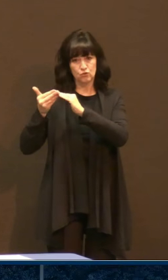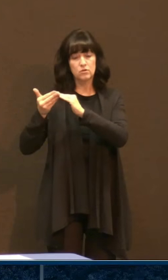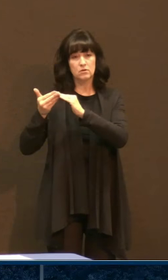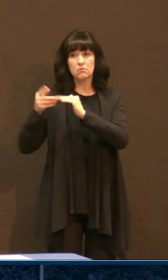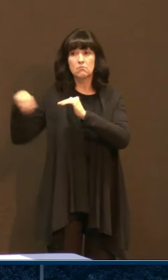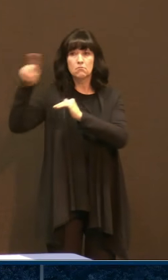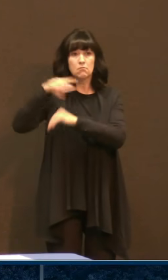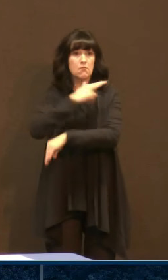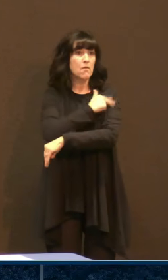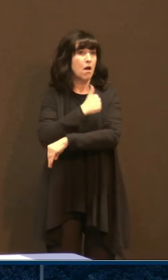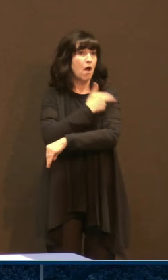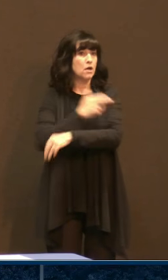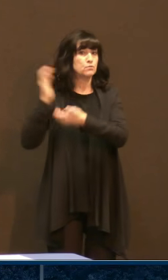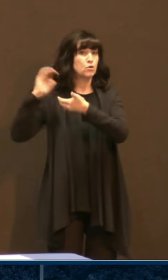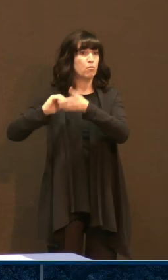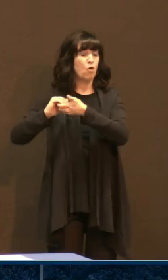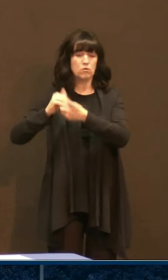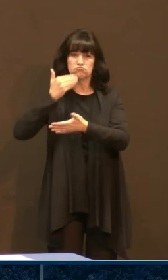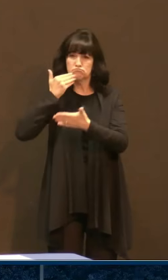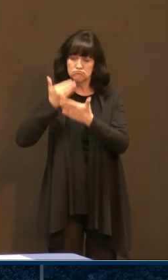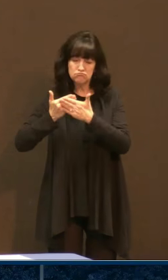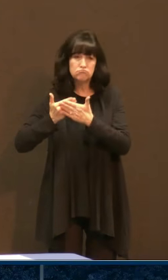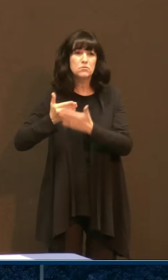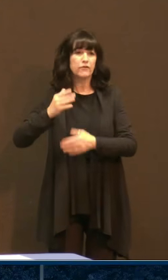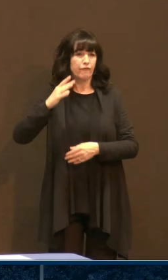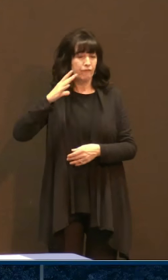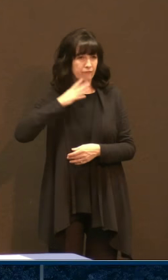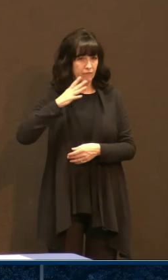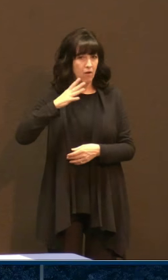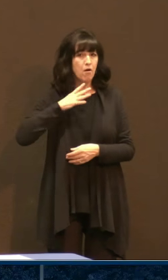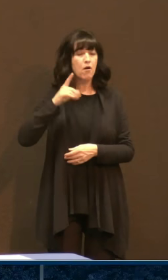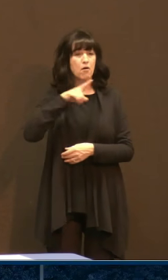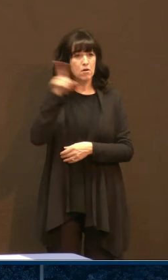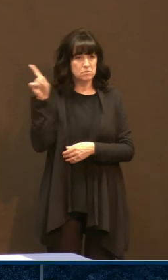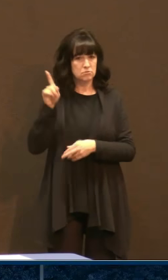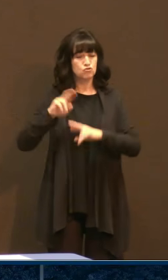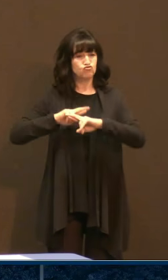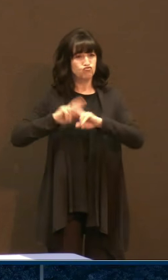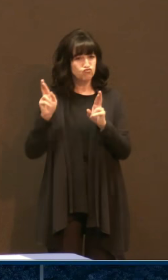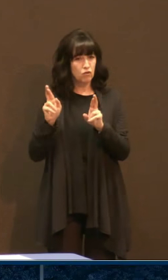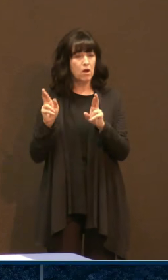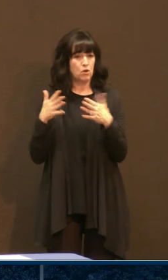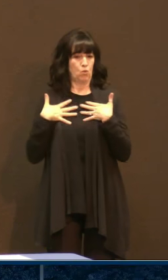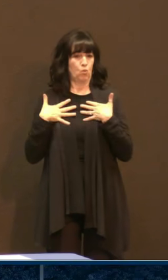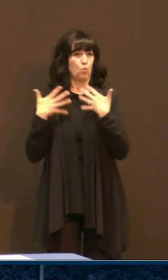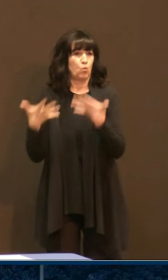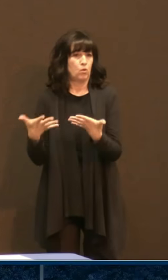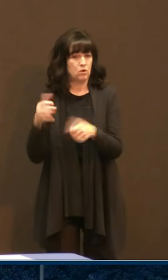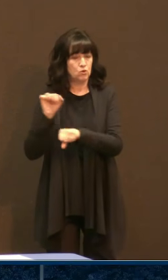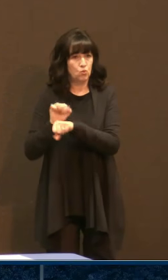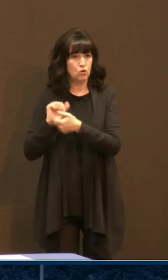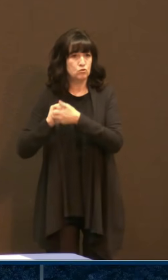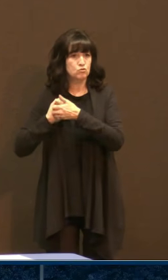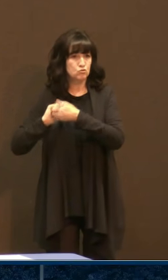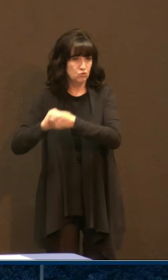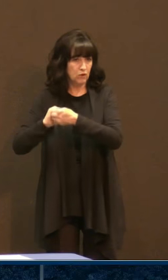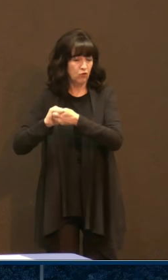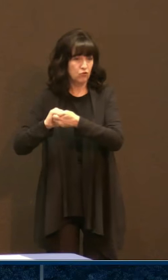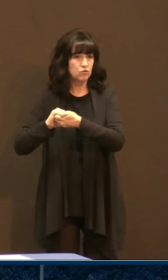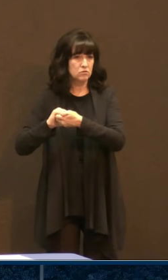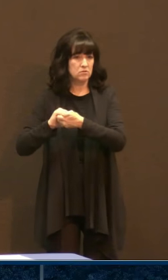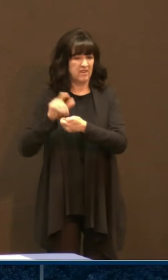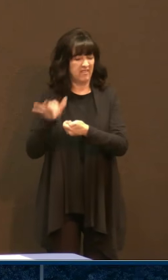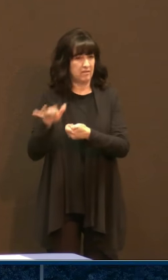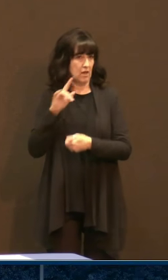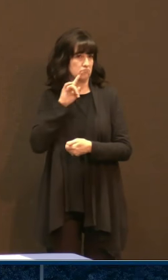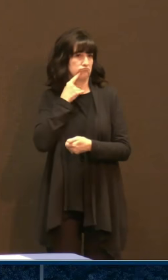They're willing and able and ready to go into the next phase. We've got great community partners, and that's a